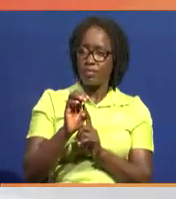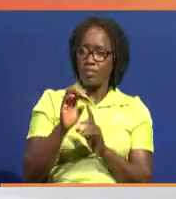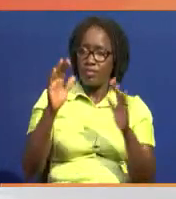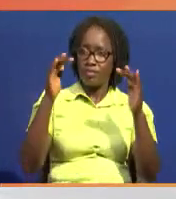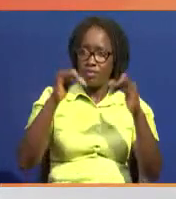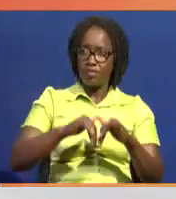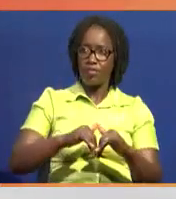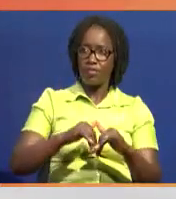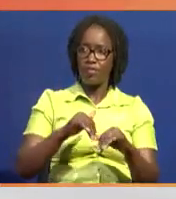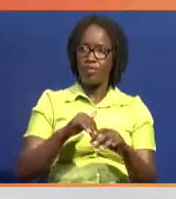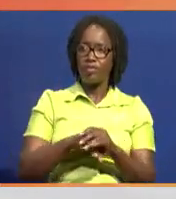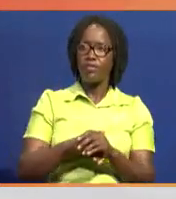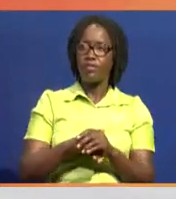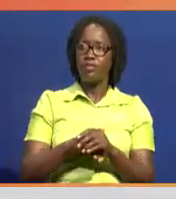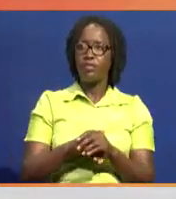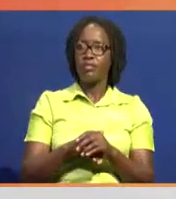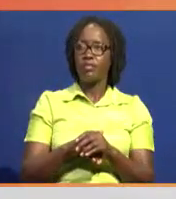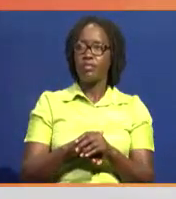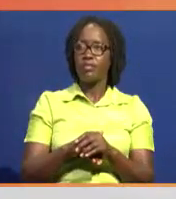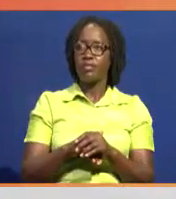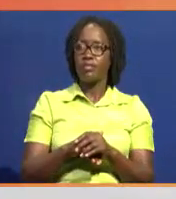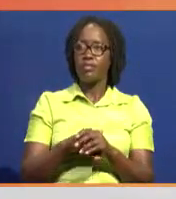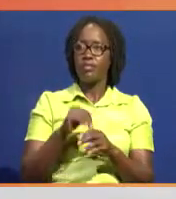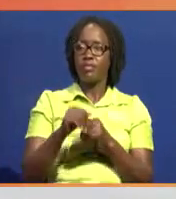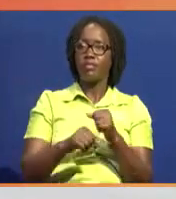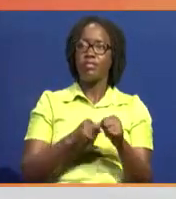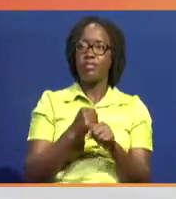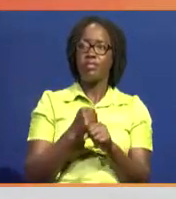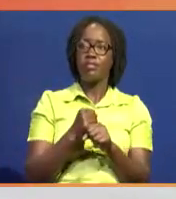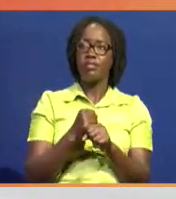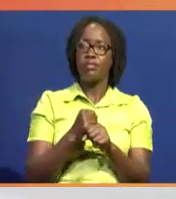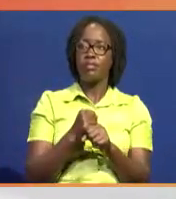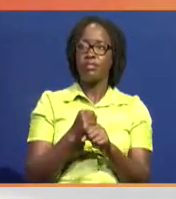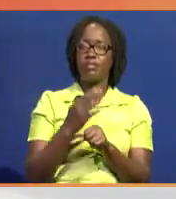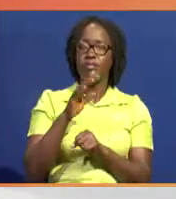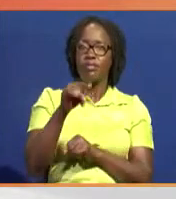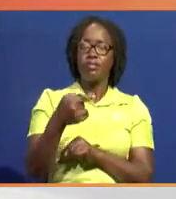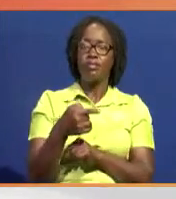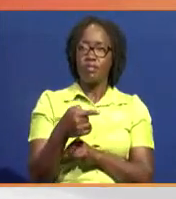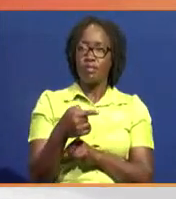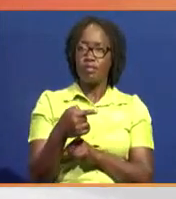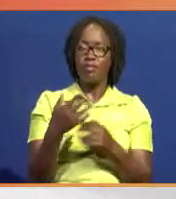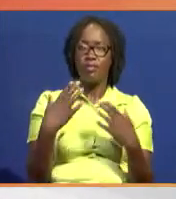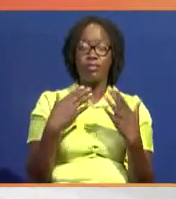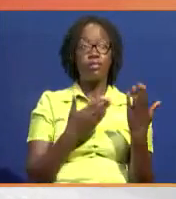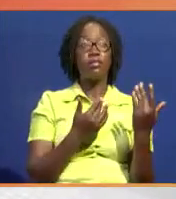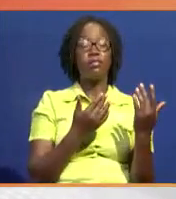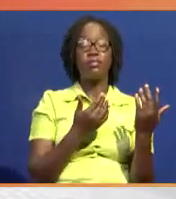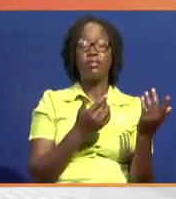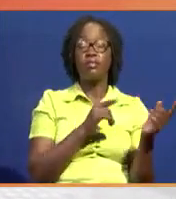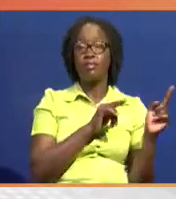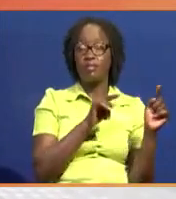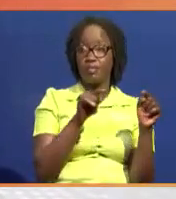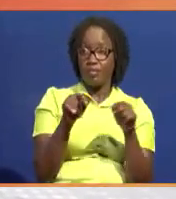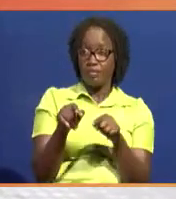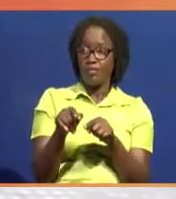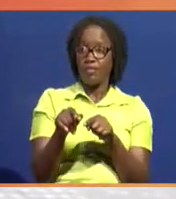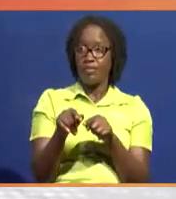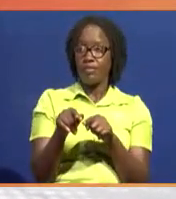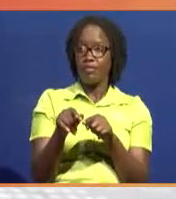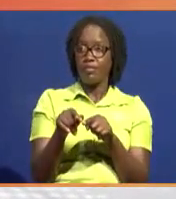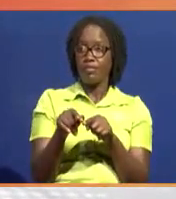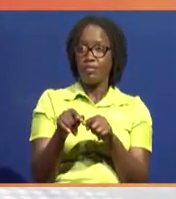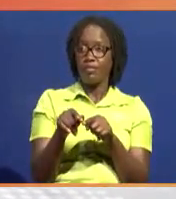be happening during this year. It's happening in Kenya. Of course, 5,000 people expected to attend that particular